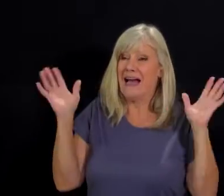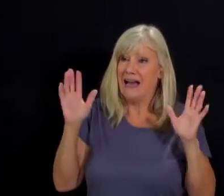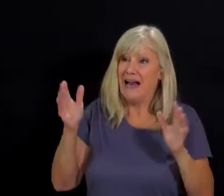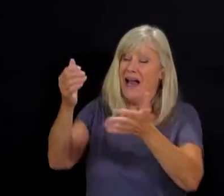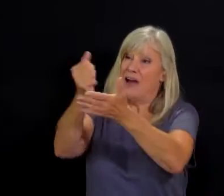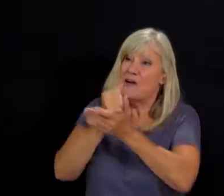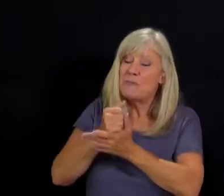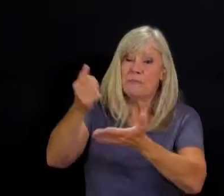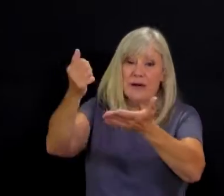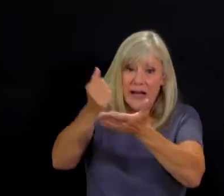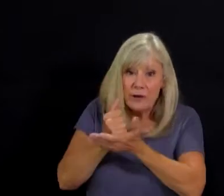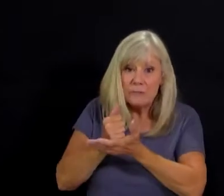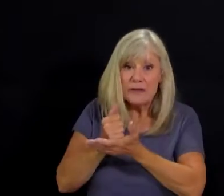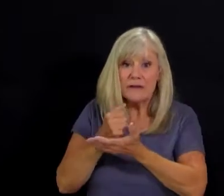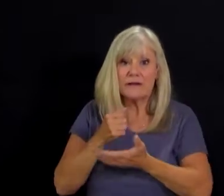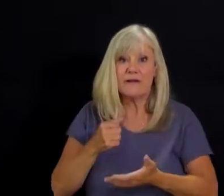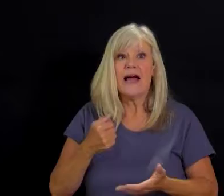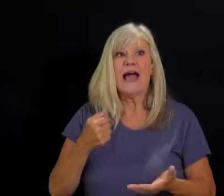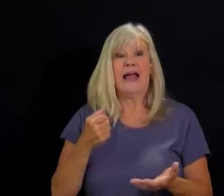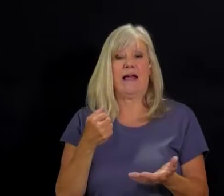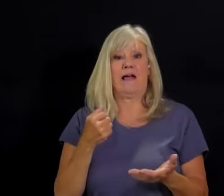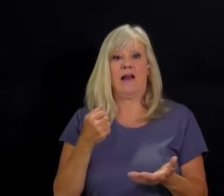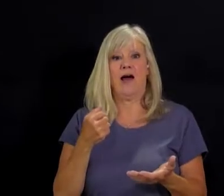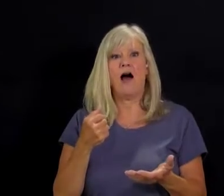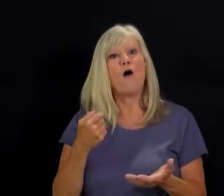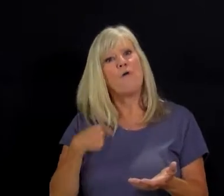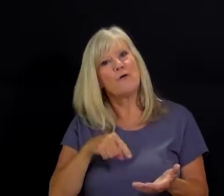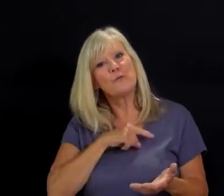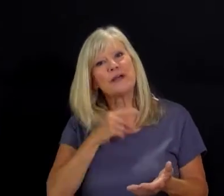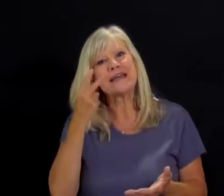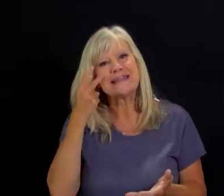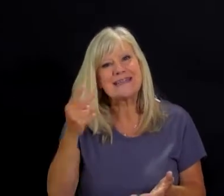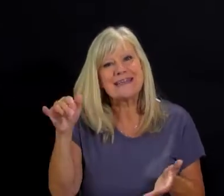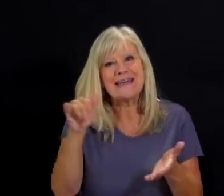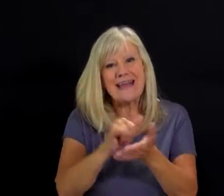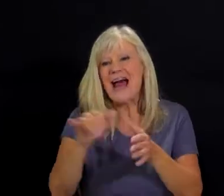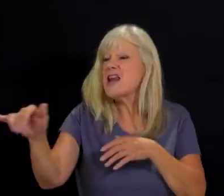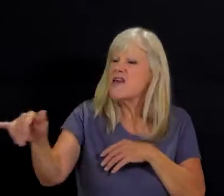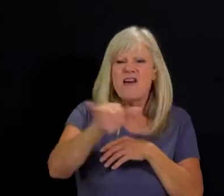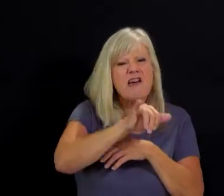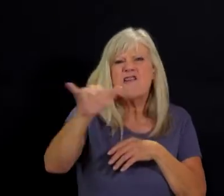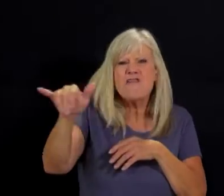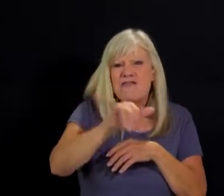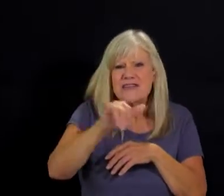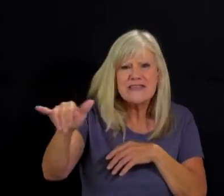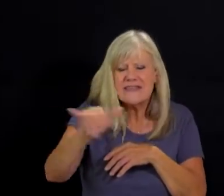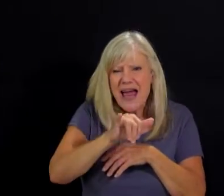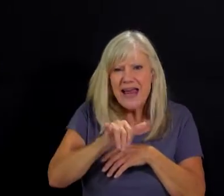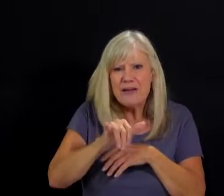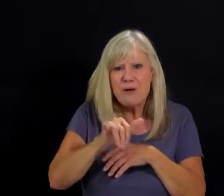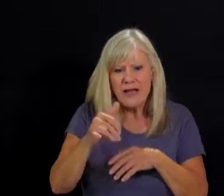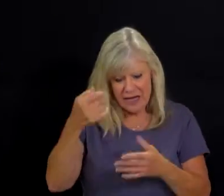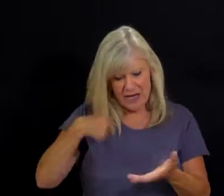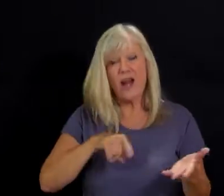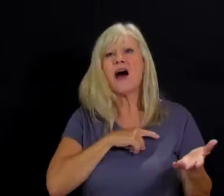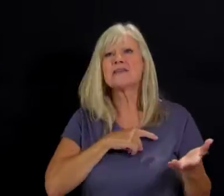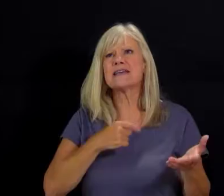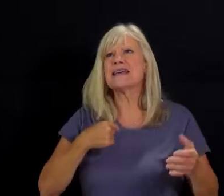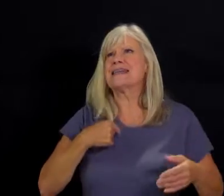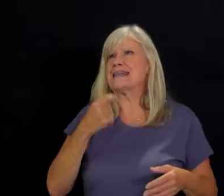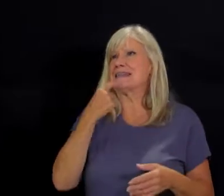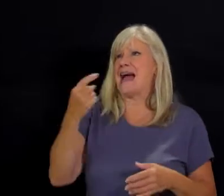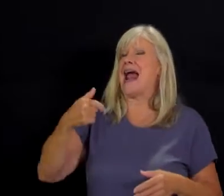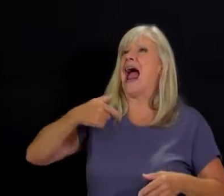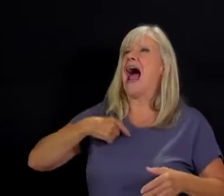disciples, and to our seemingly paradoxical reality at one and the same time. I